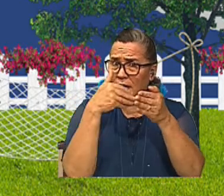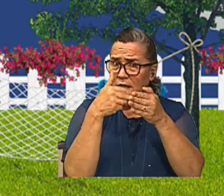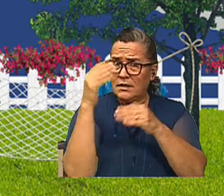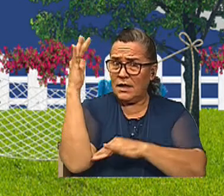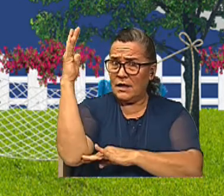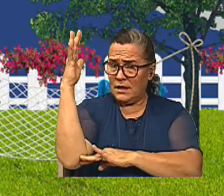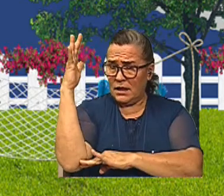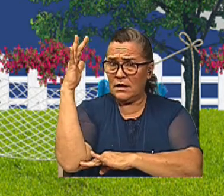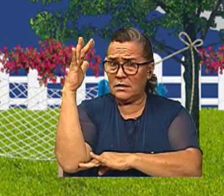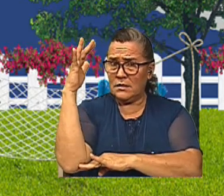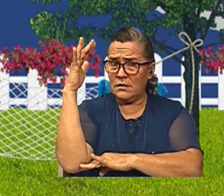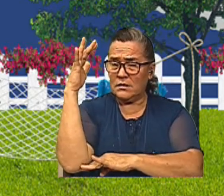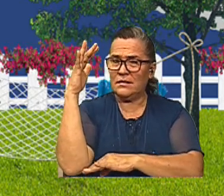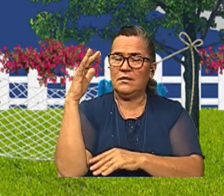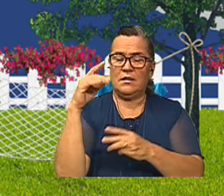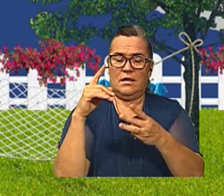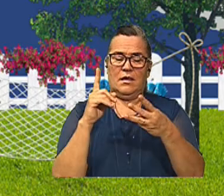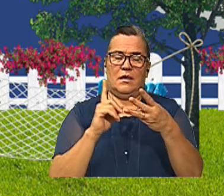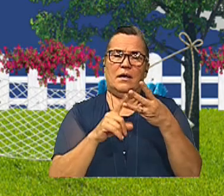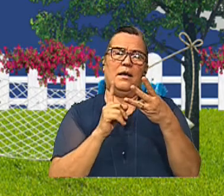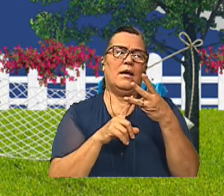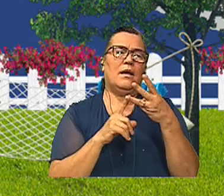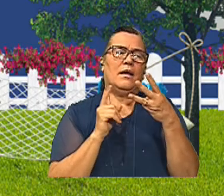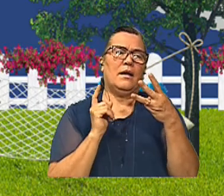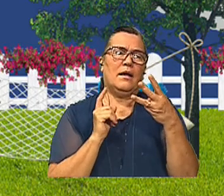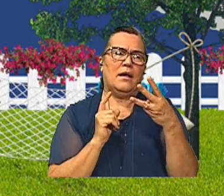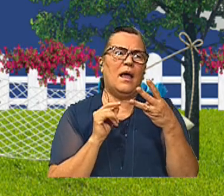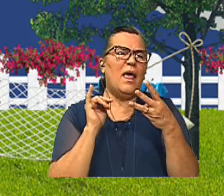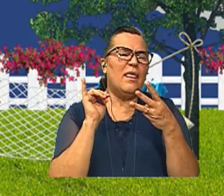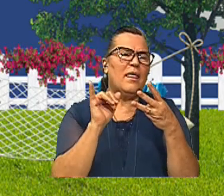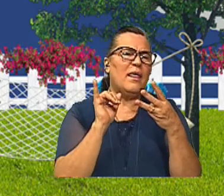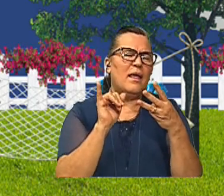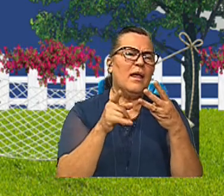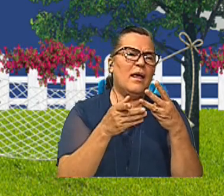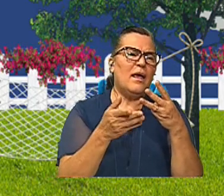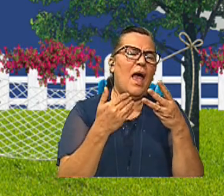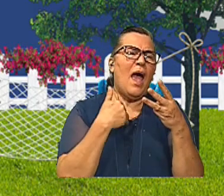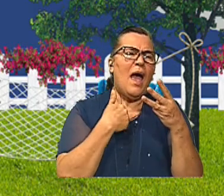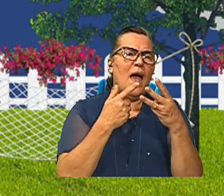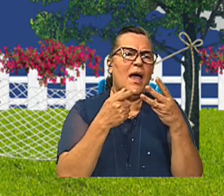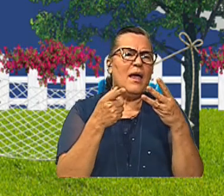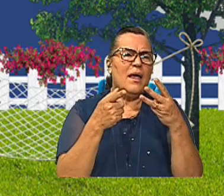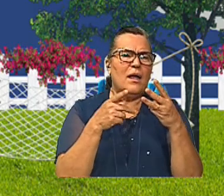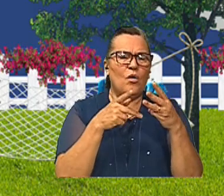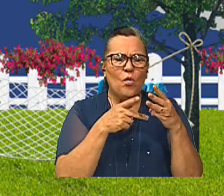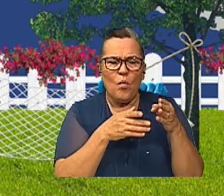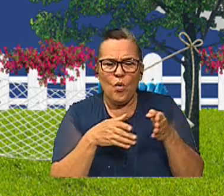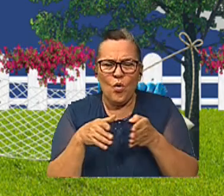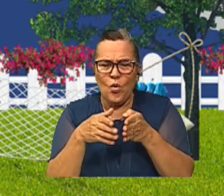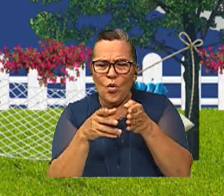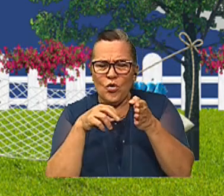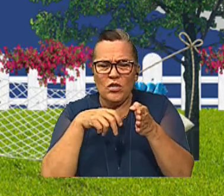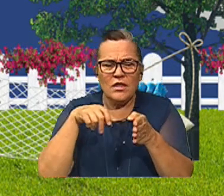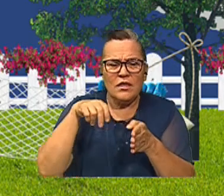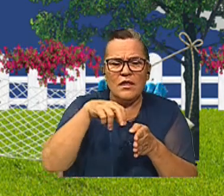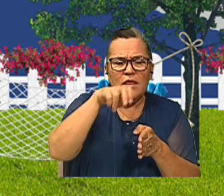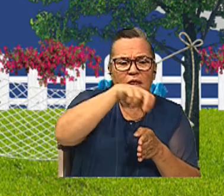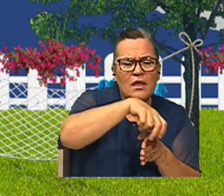house? Number 3, are there trails near your